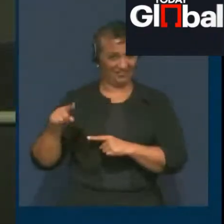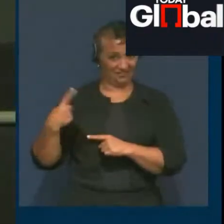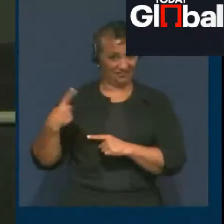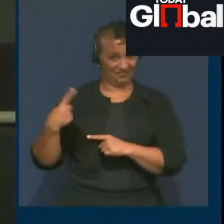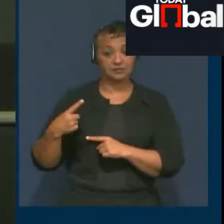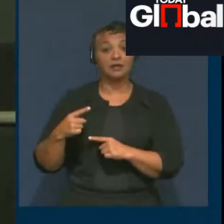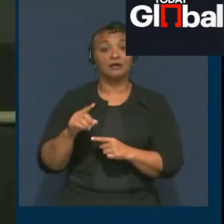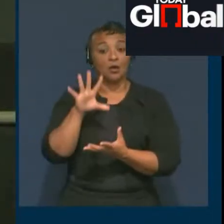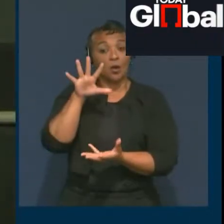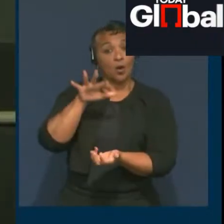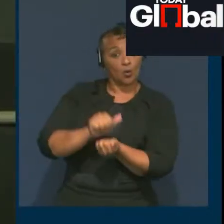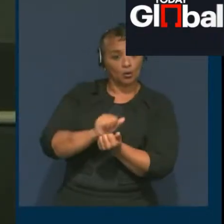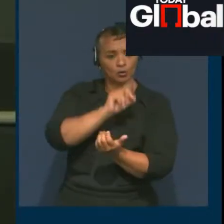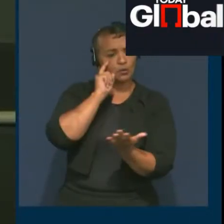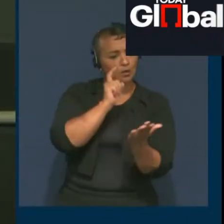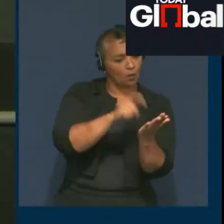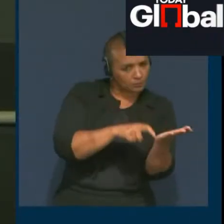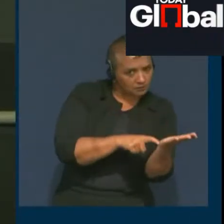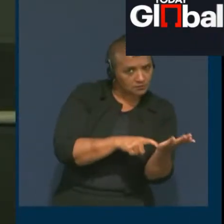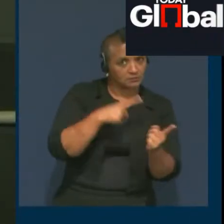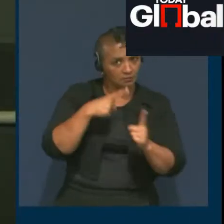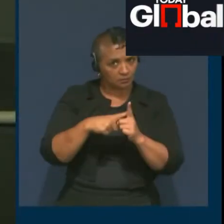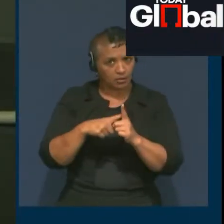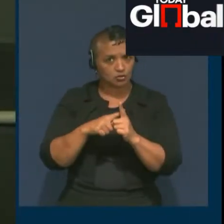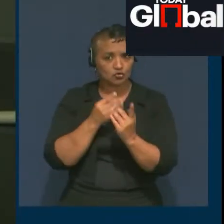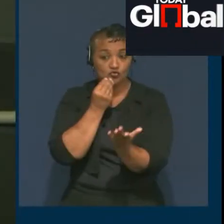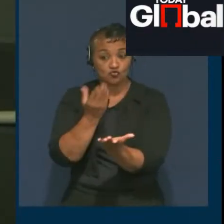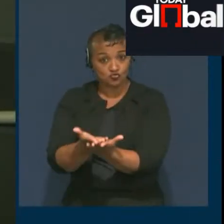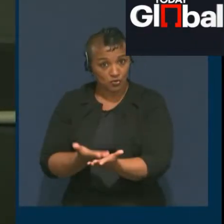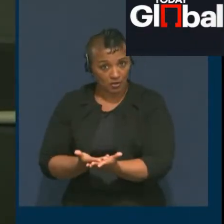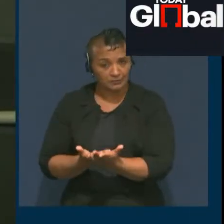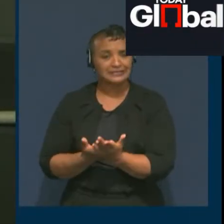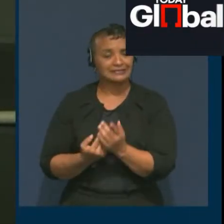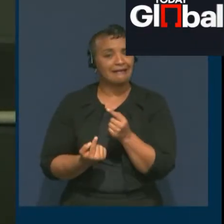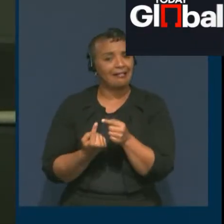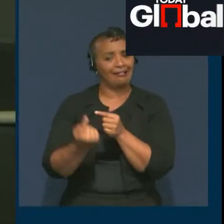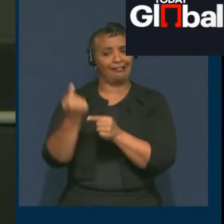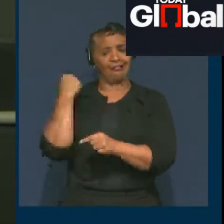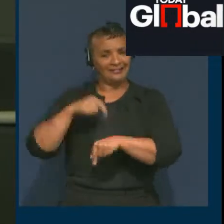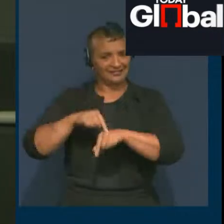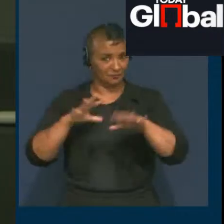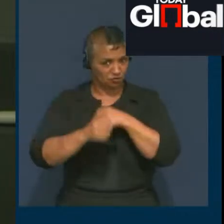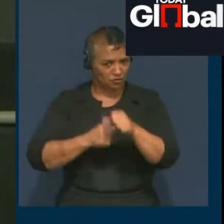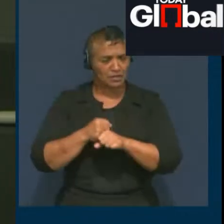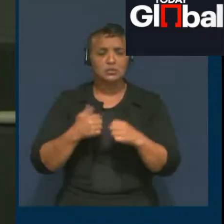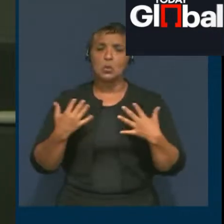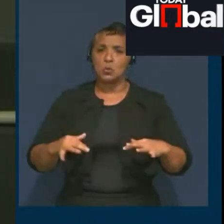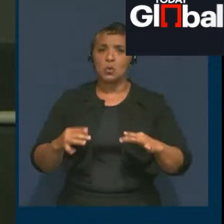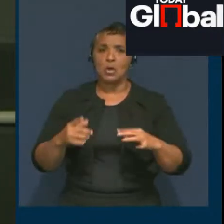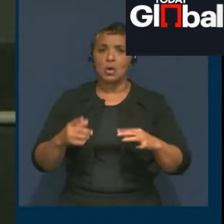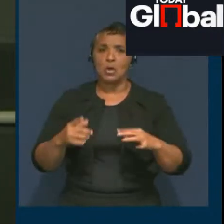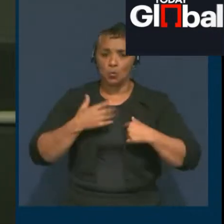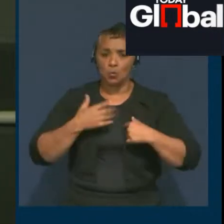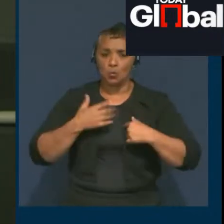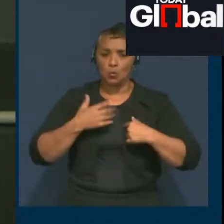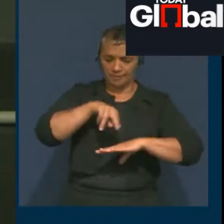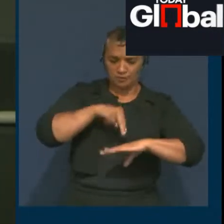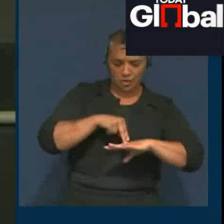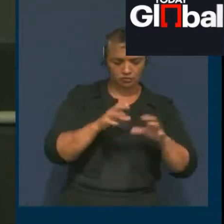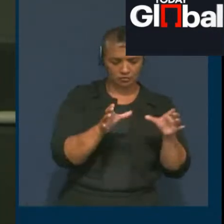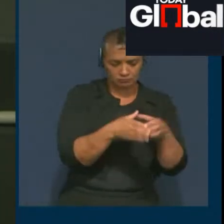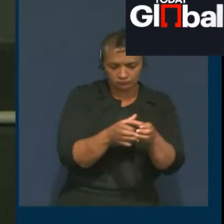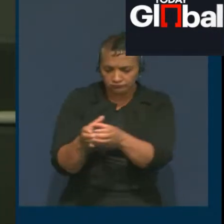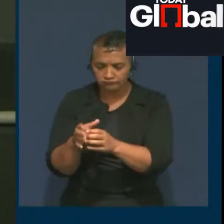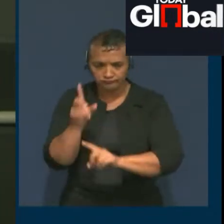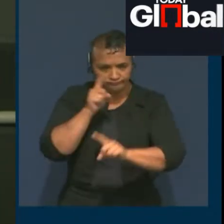concluding observations and recommendations issued at the time constituted an important reference for national entities and contributed